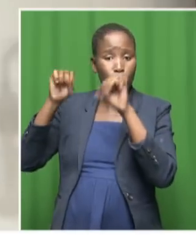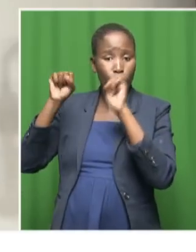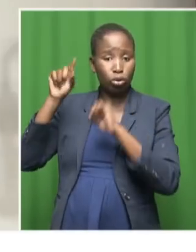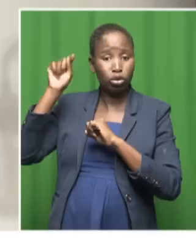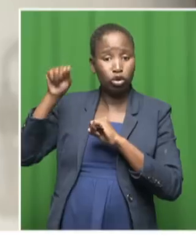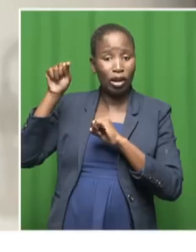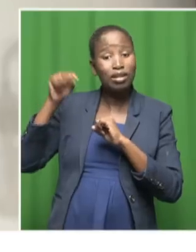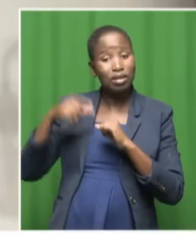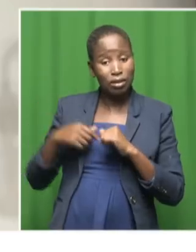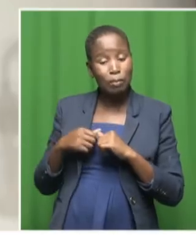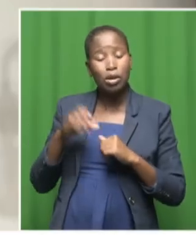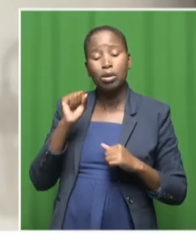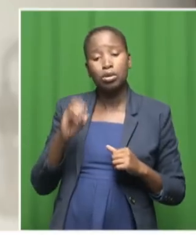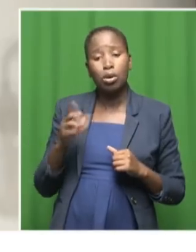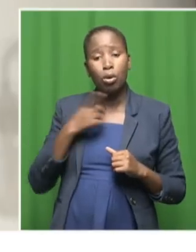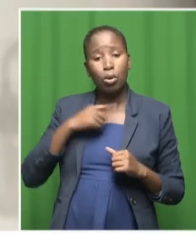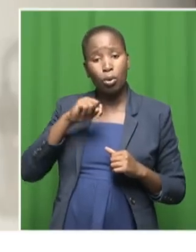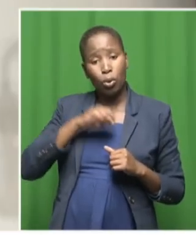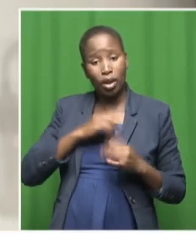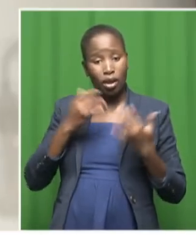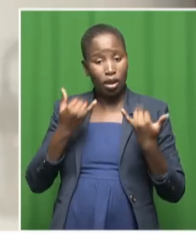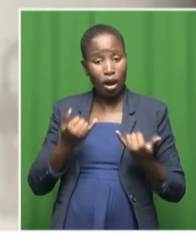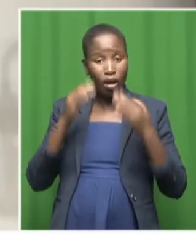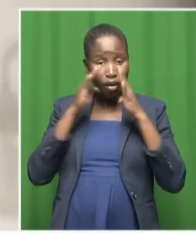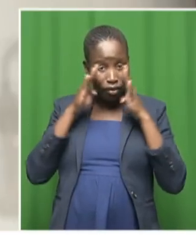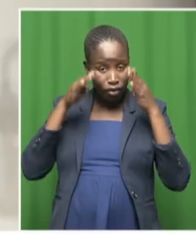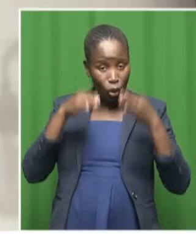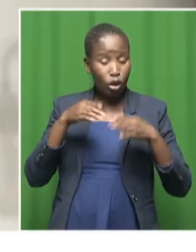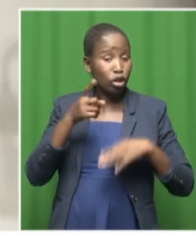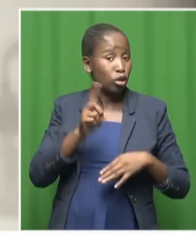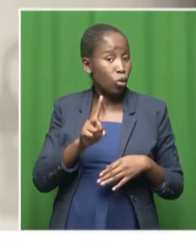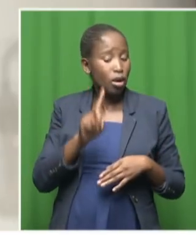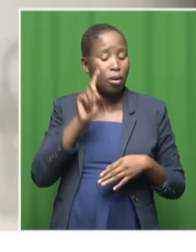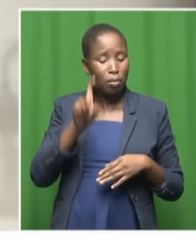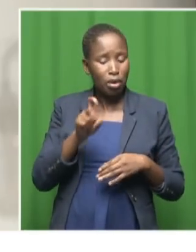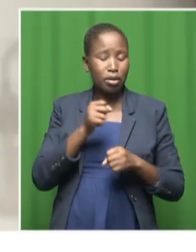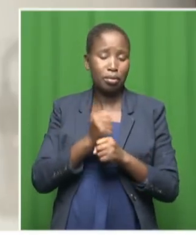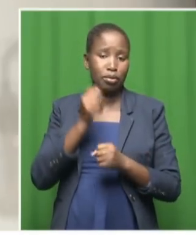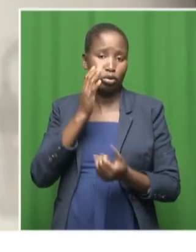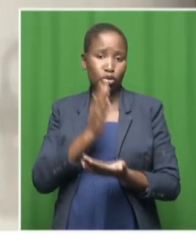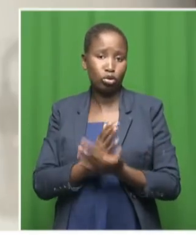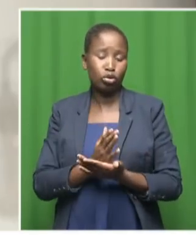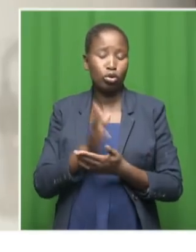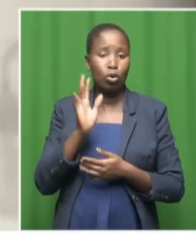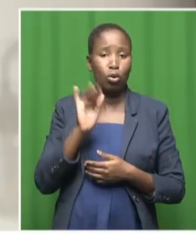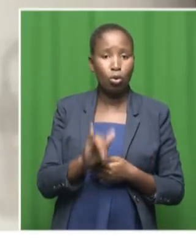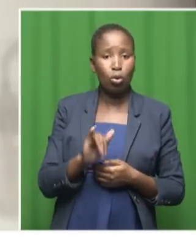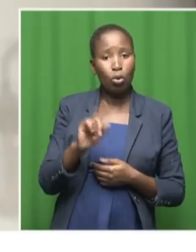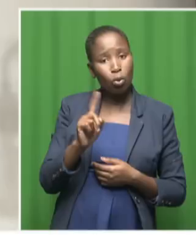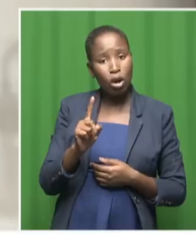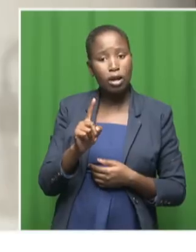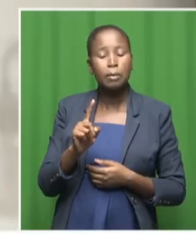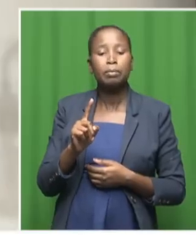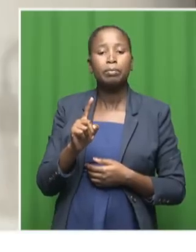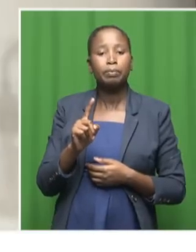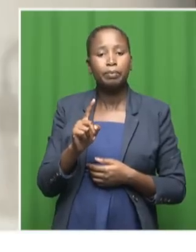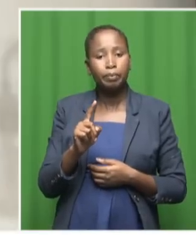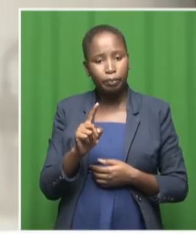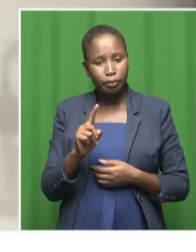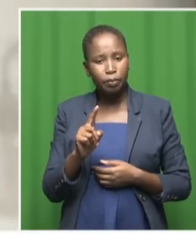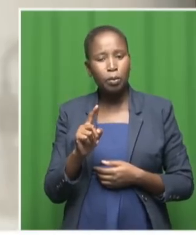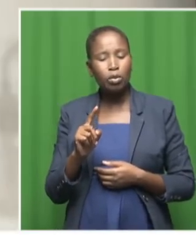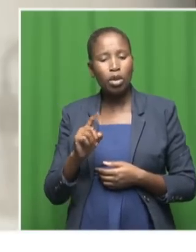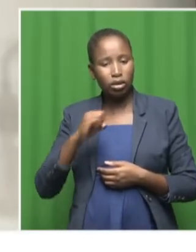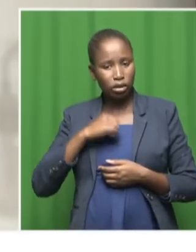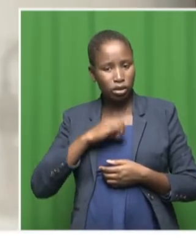top of it. I'd say we are focused on ensuring that our officials are properly equipped, our officials